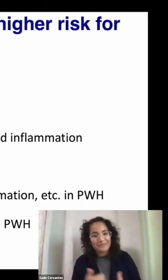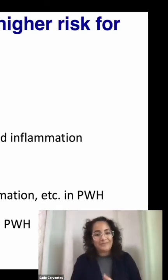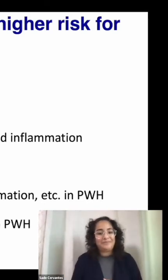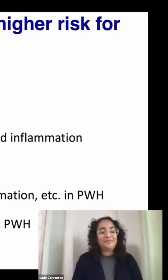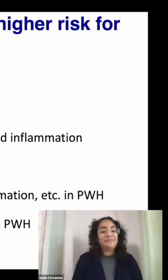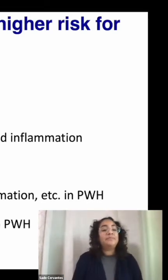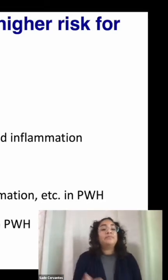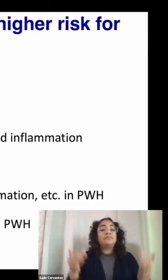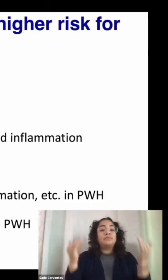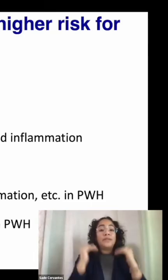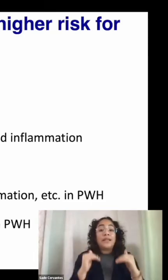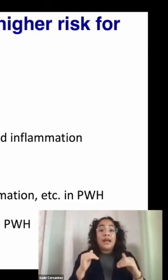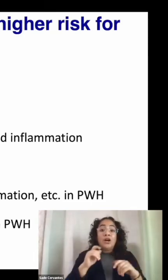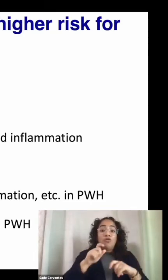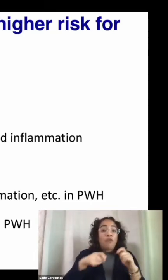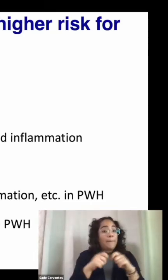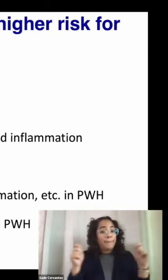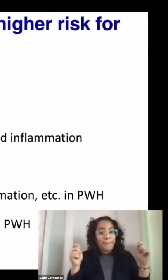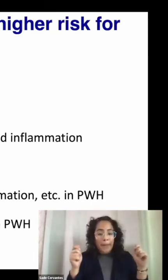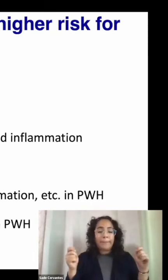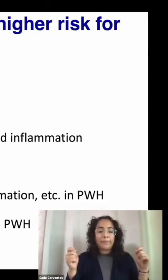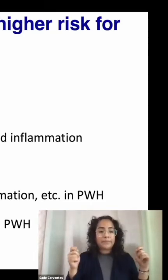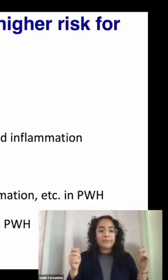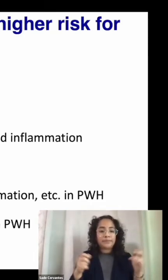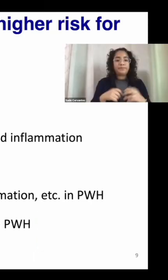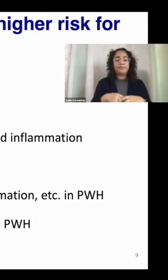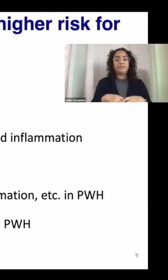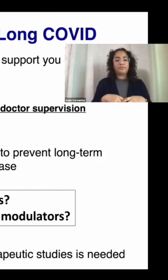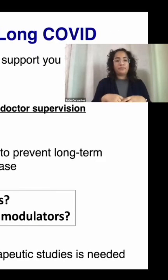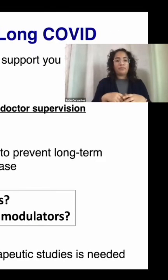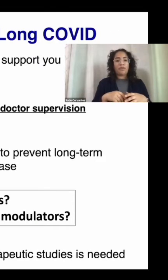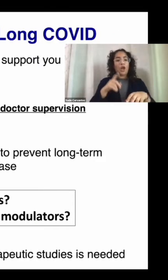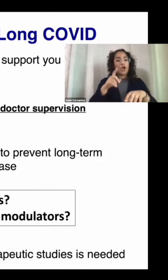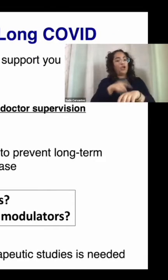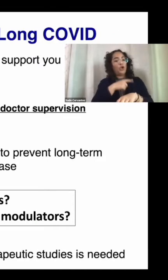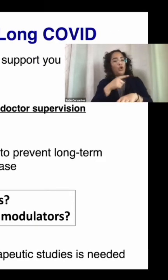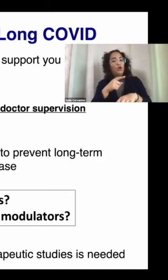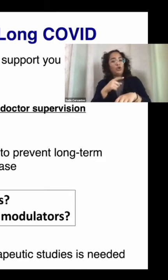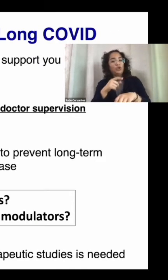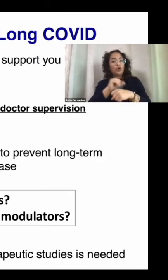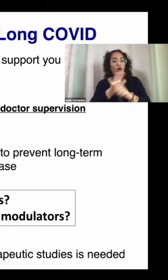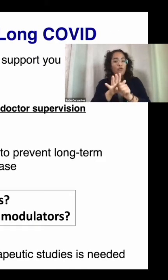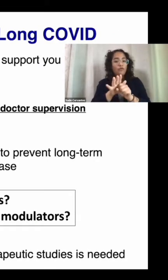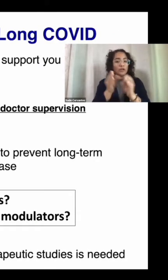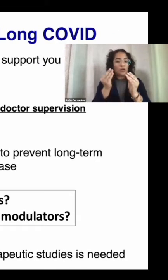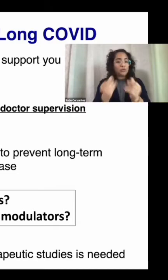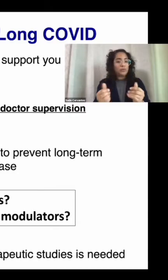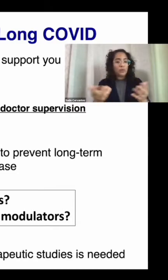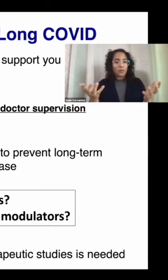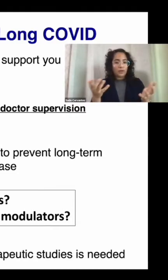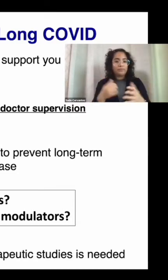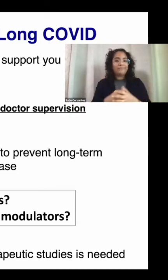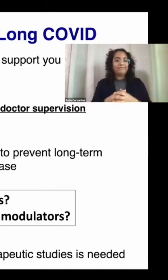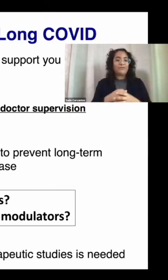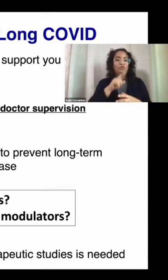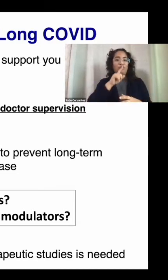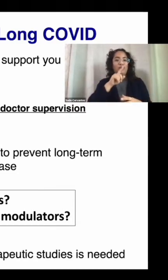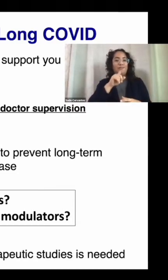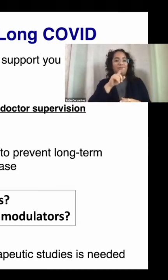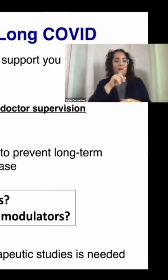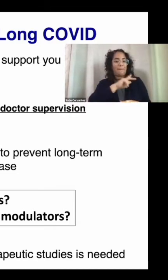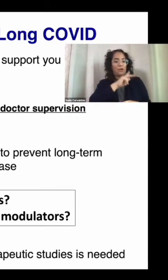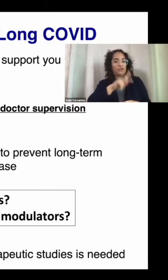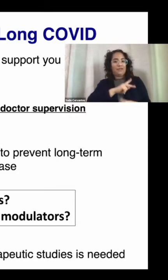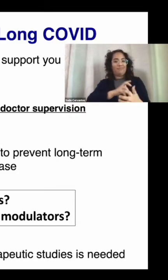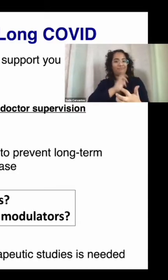And then just to wrap up, what is long COVID treatment? Long COVID treatment is highly personalized, and right